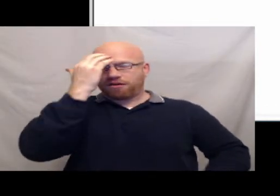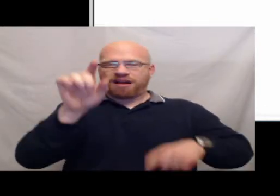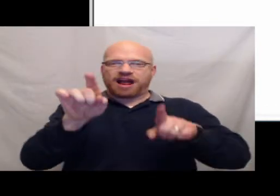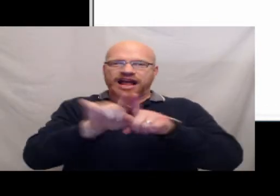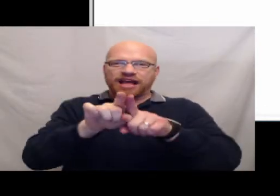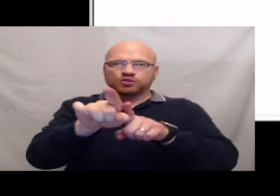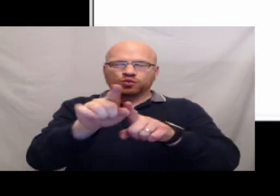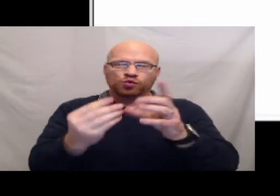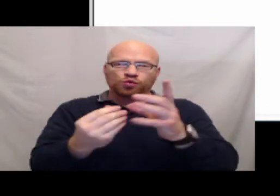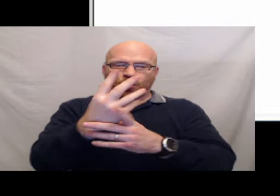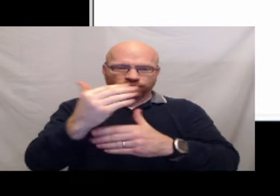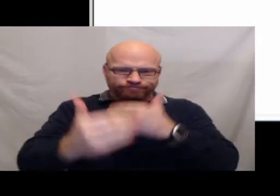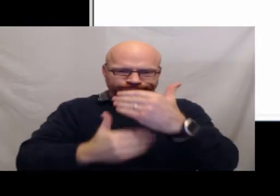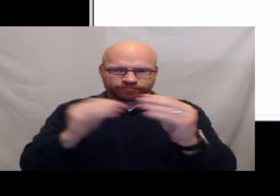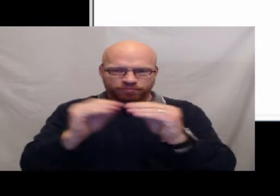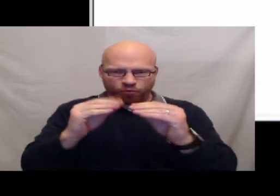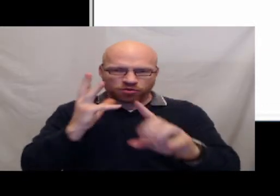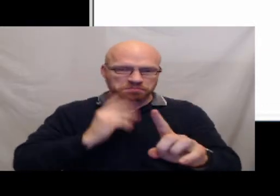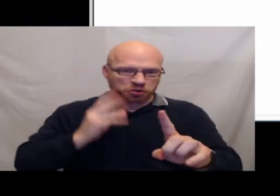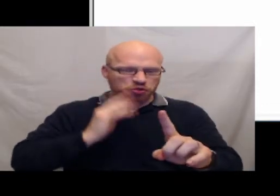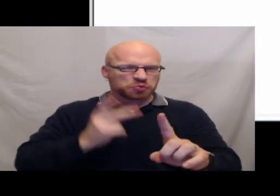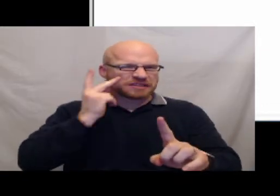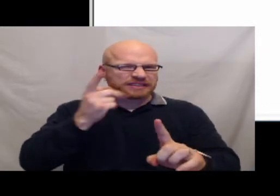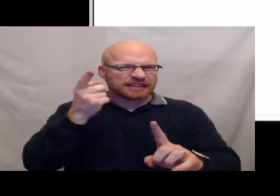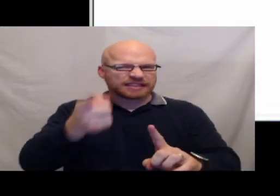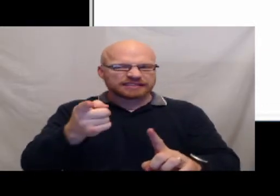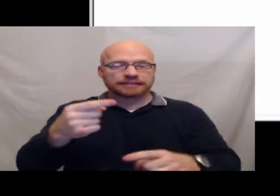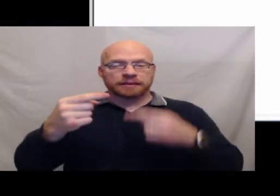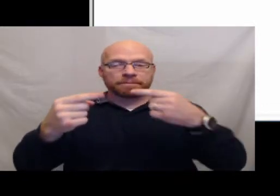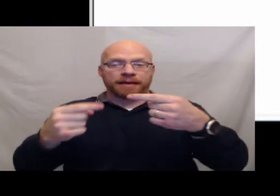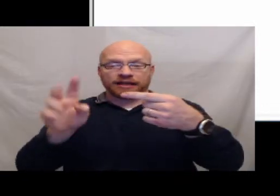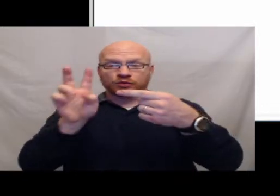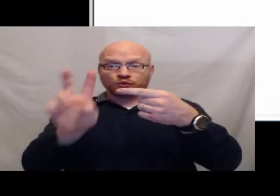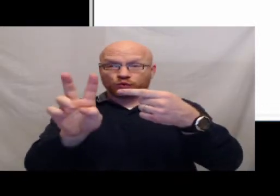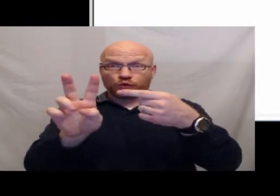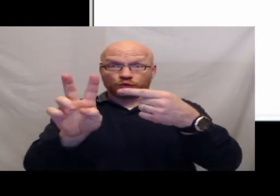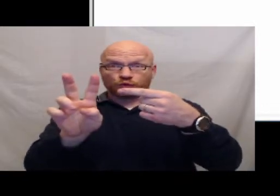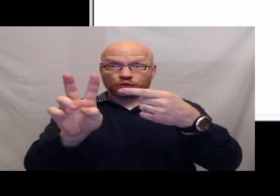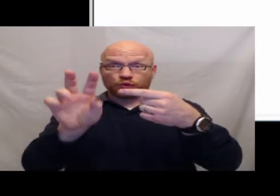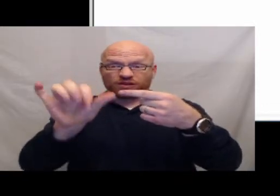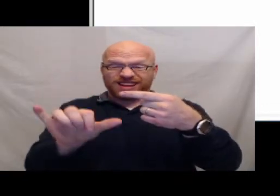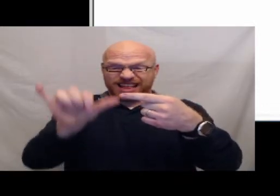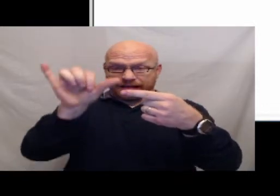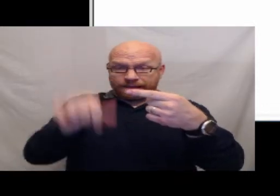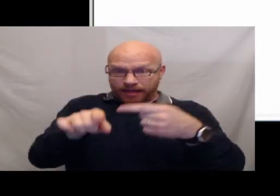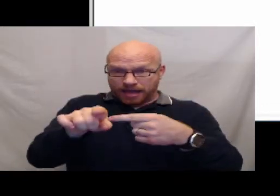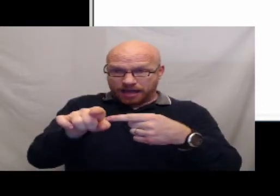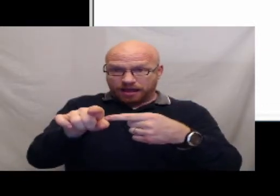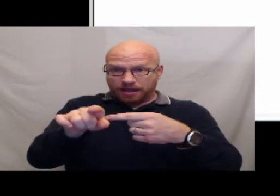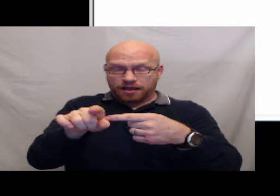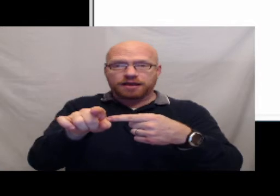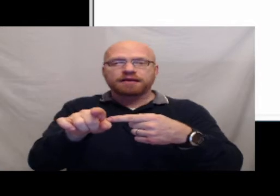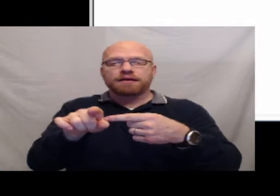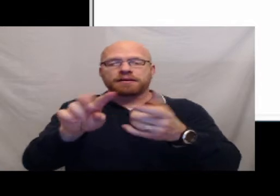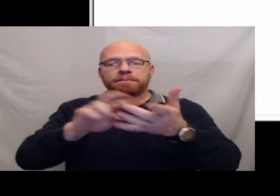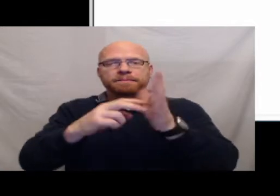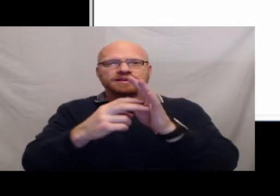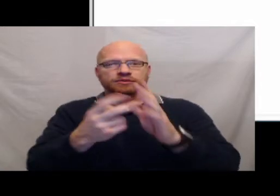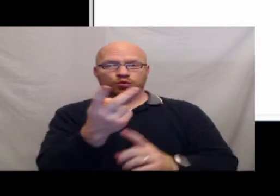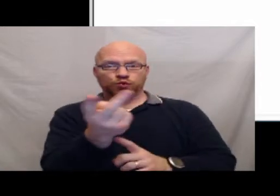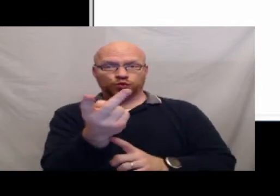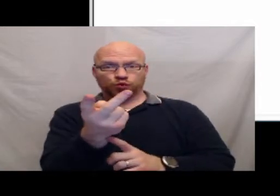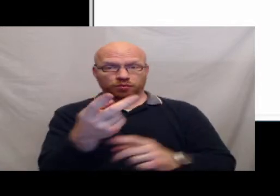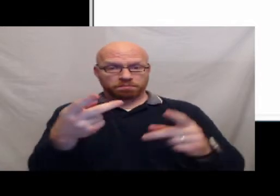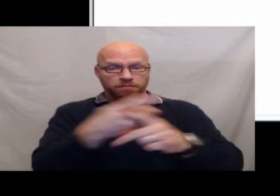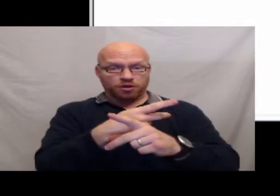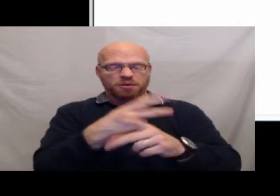another hint or something to think about as you grow in your experience with this, negative 2 in the middle term tells me when we have